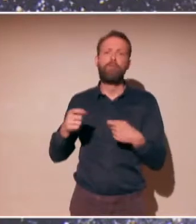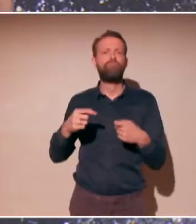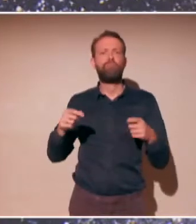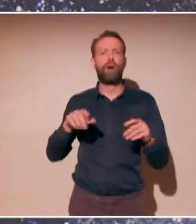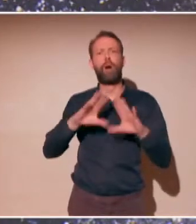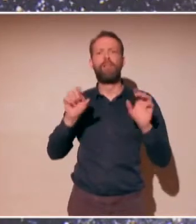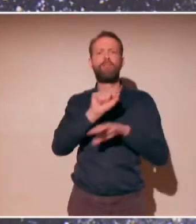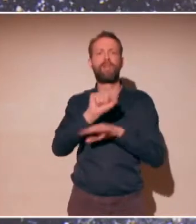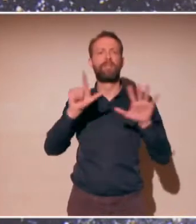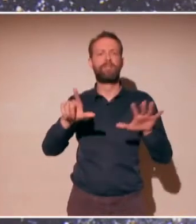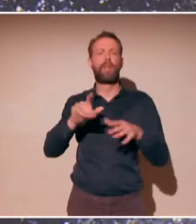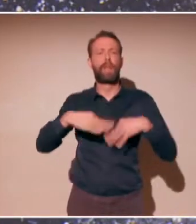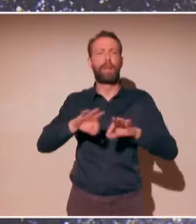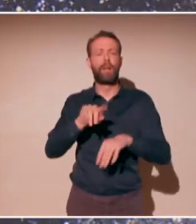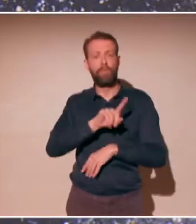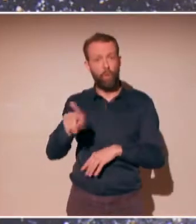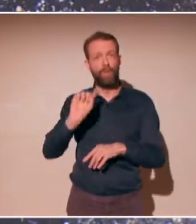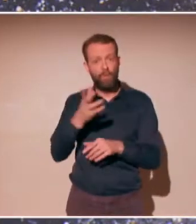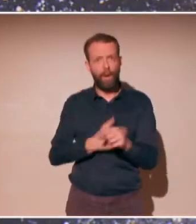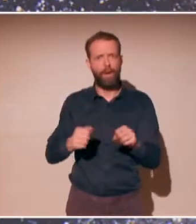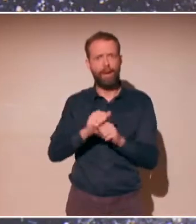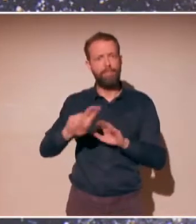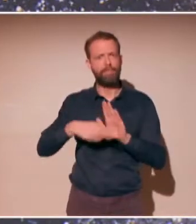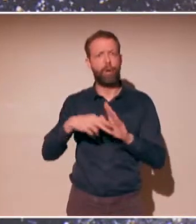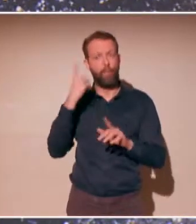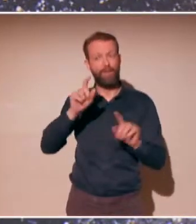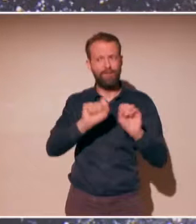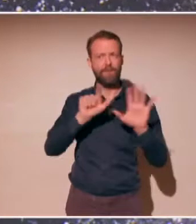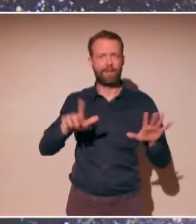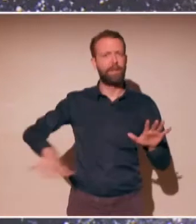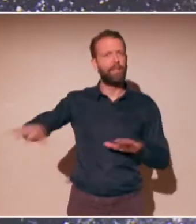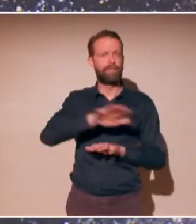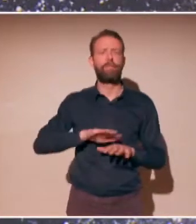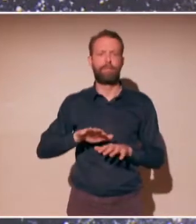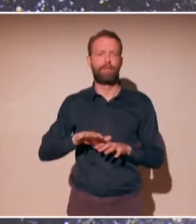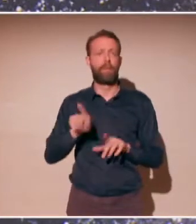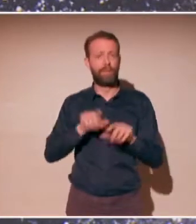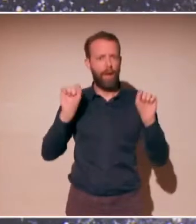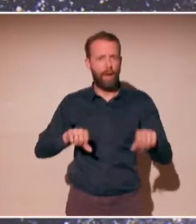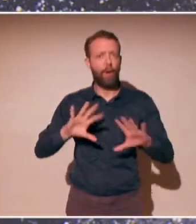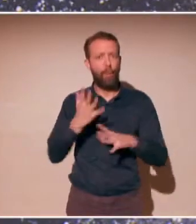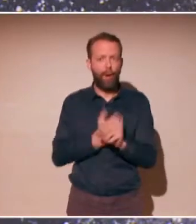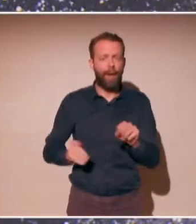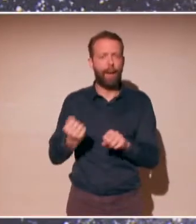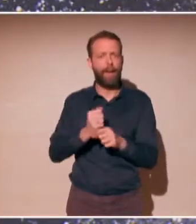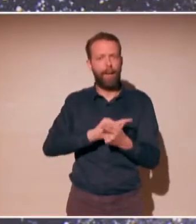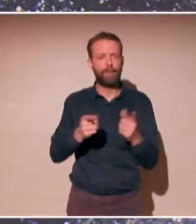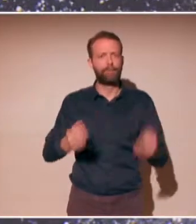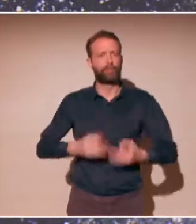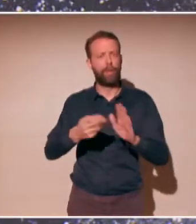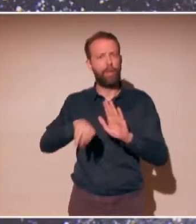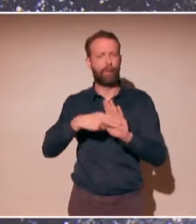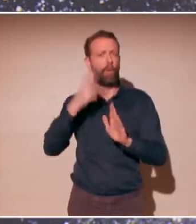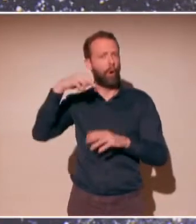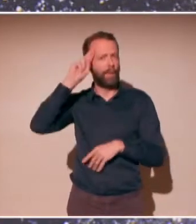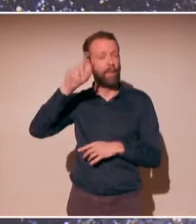strategies. It's not just about a common market with 27 countries. It's 27 common standards. It's the